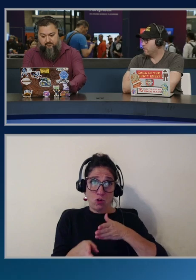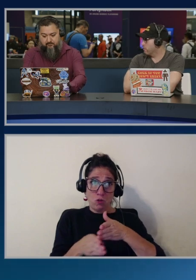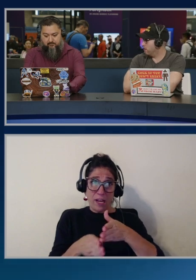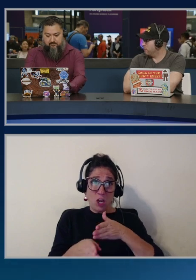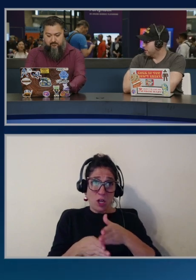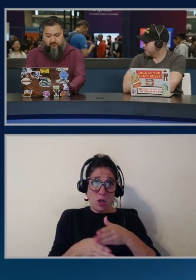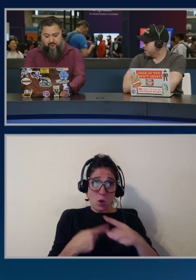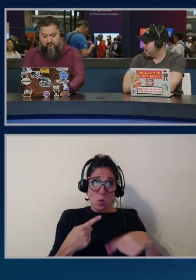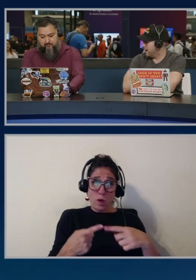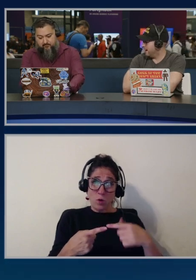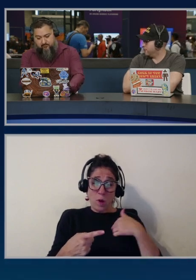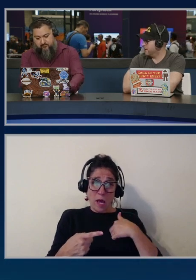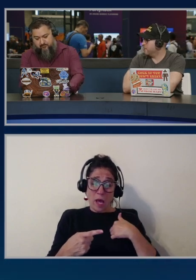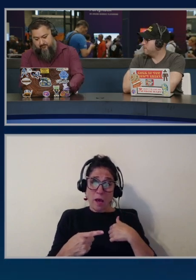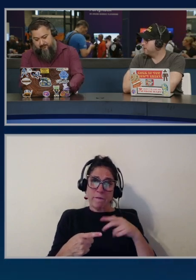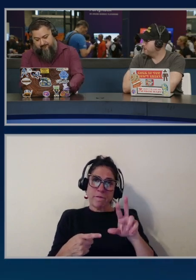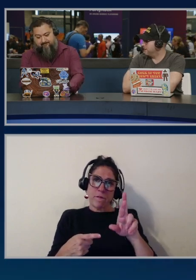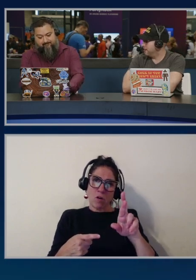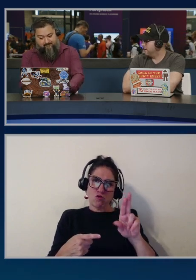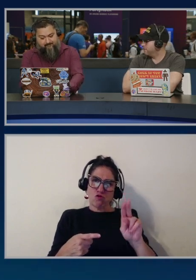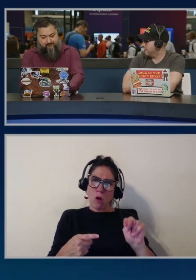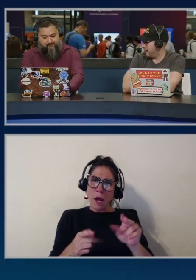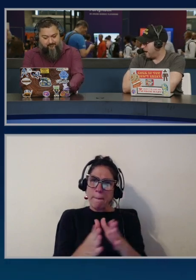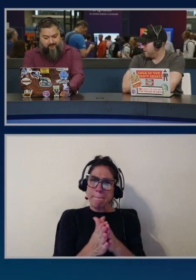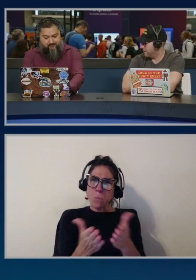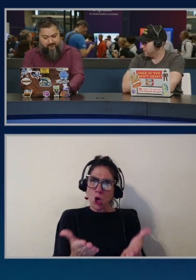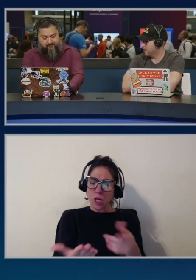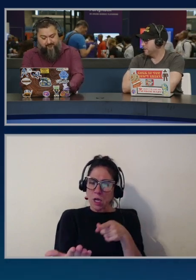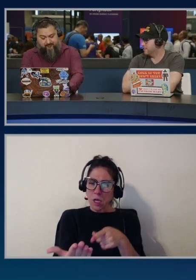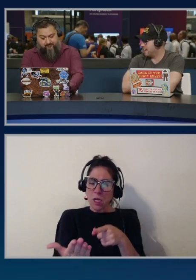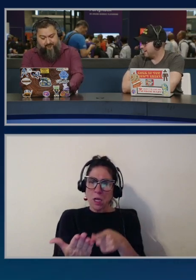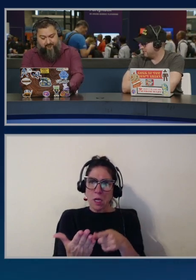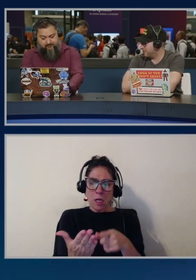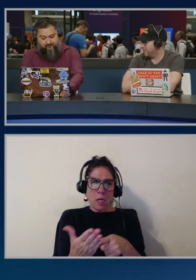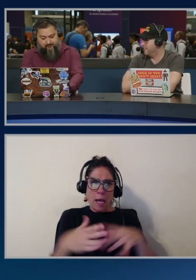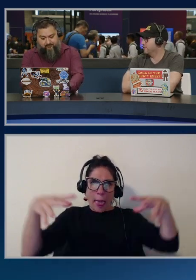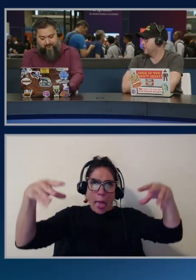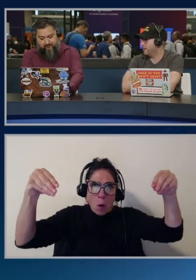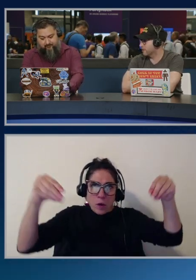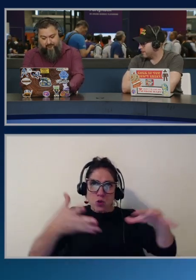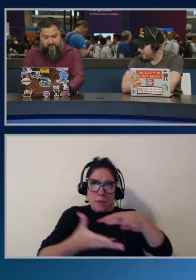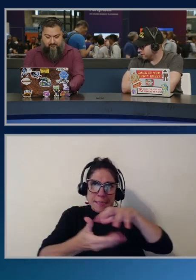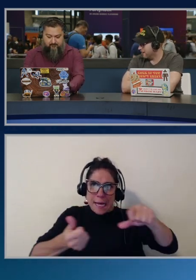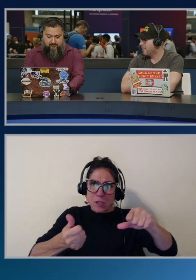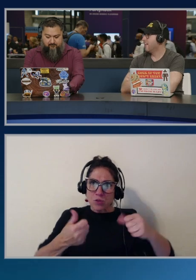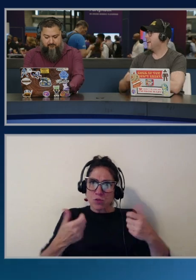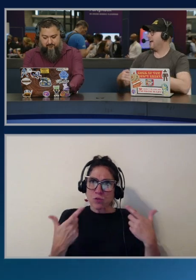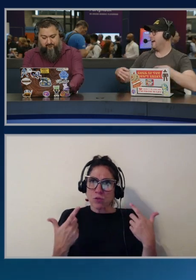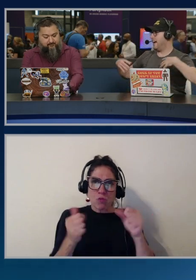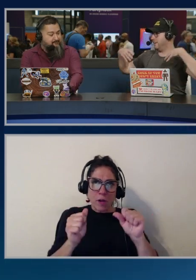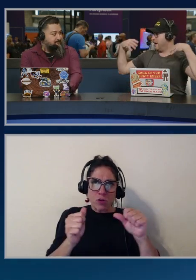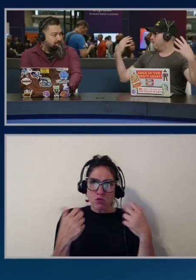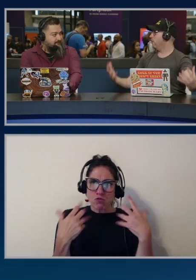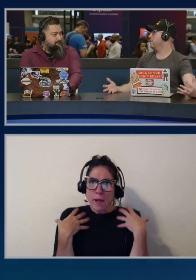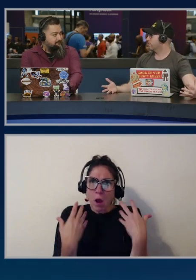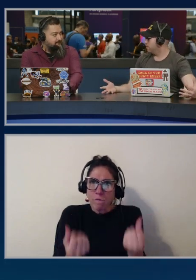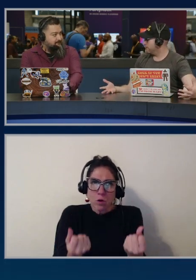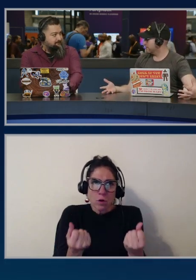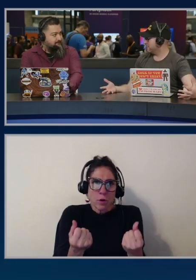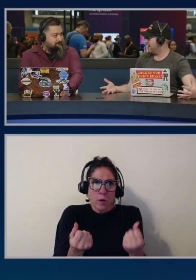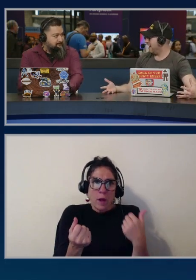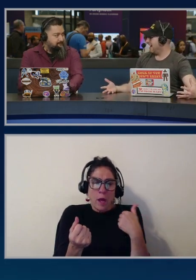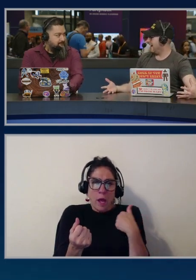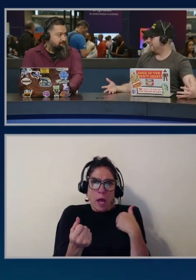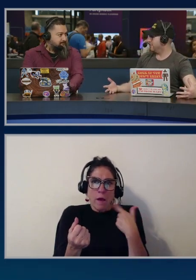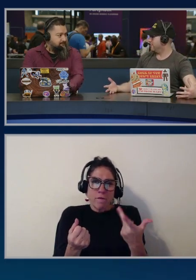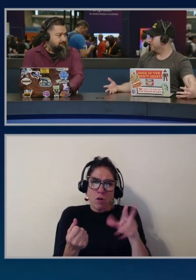when you have a run book, right? And you're in the middle of an outage or a disaster and you're trying to recover and you have all these run